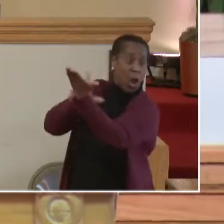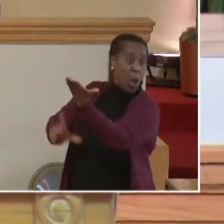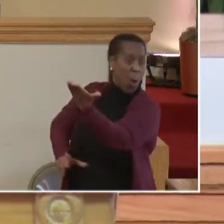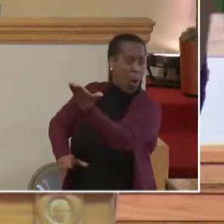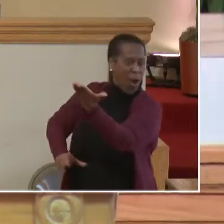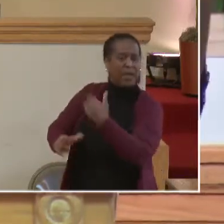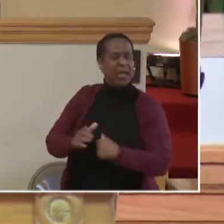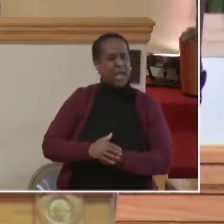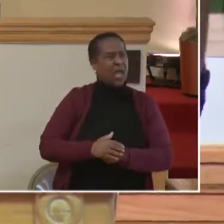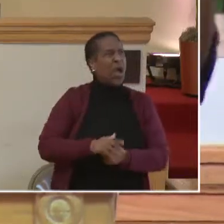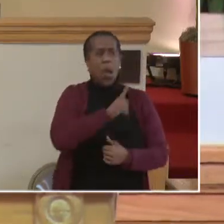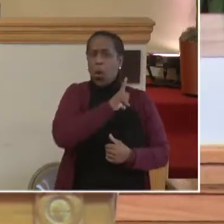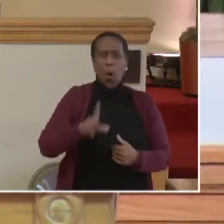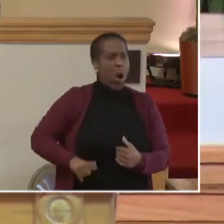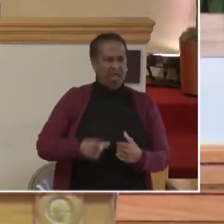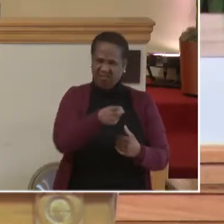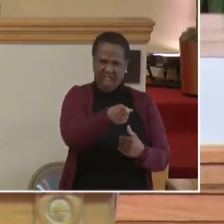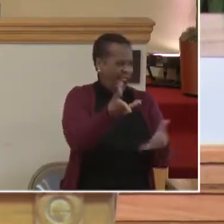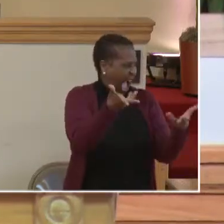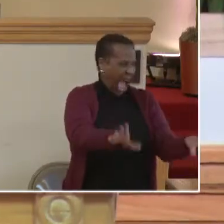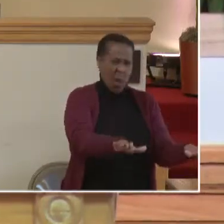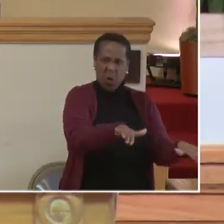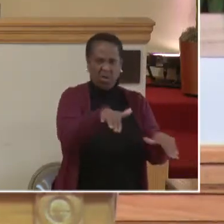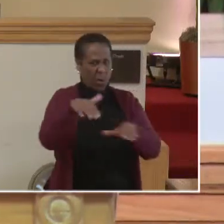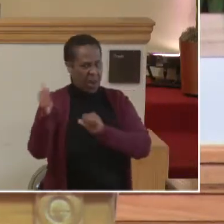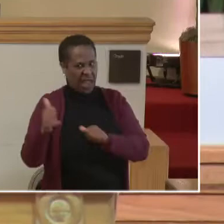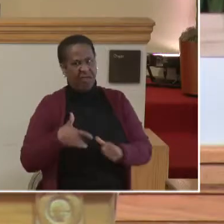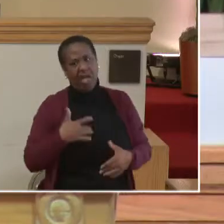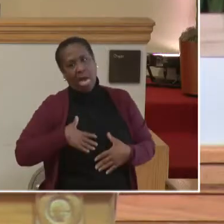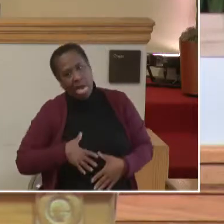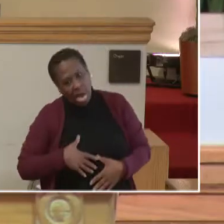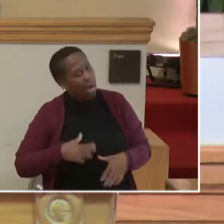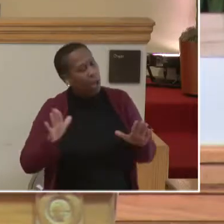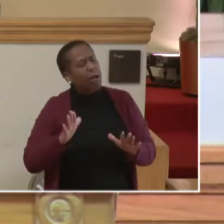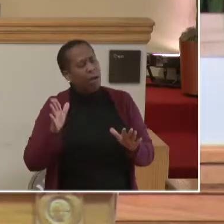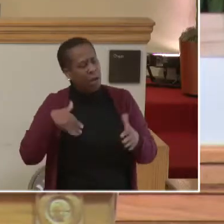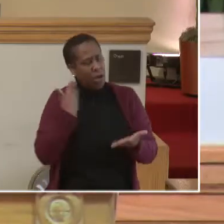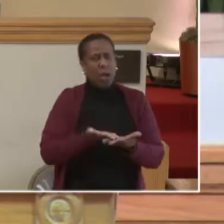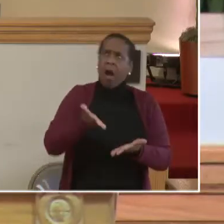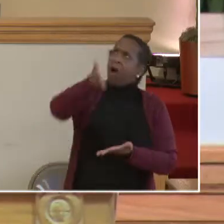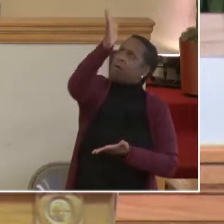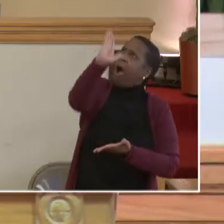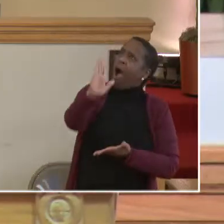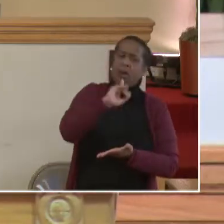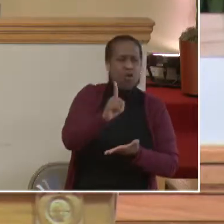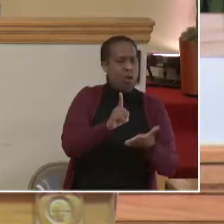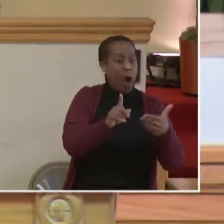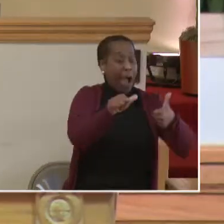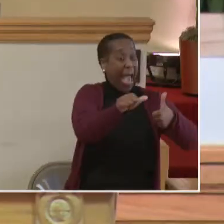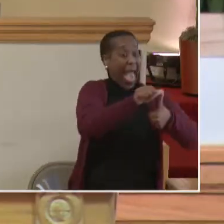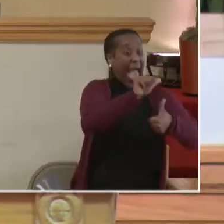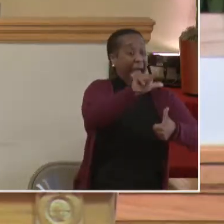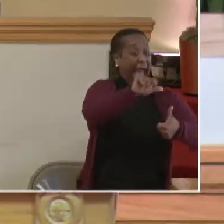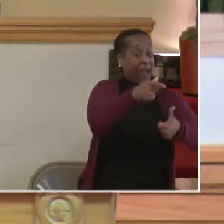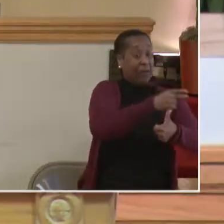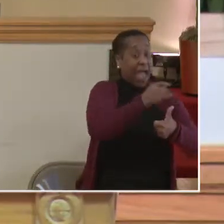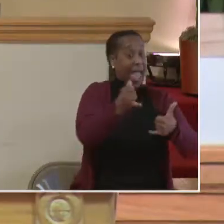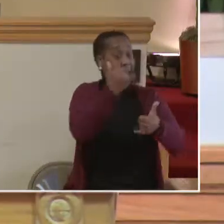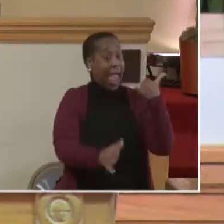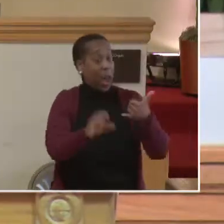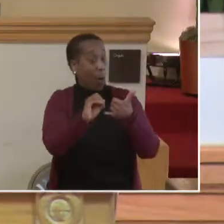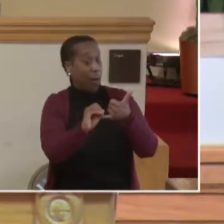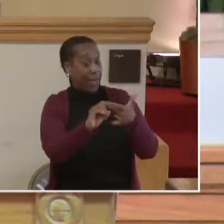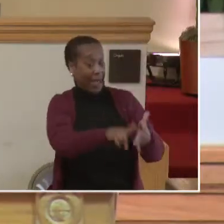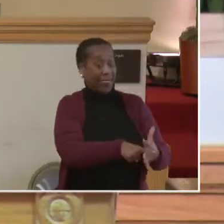I don't want to leave here the same way that I came. God, you are Alpha and Omega. God, you are the